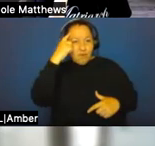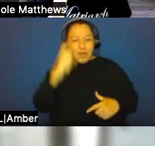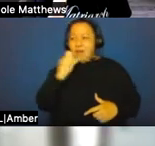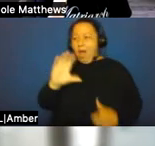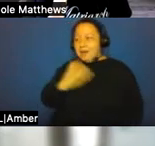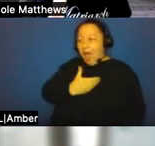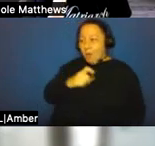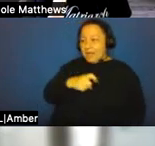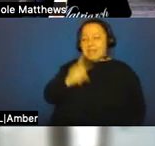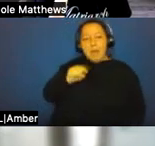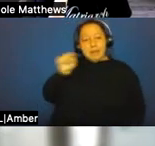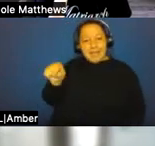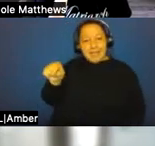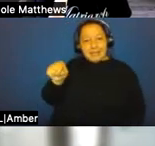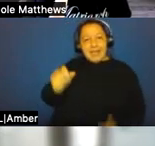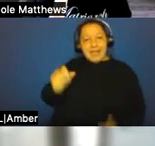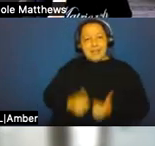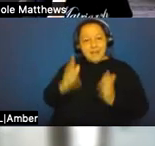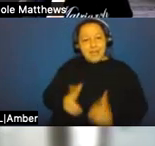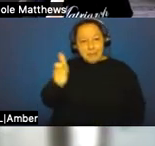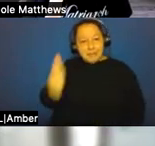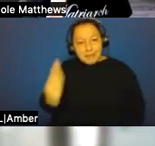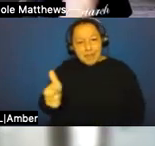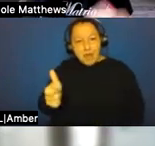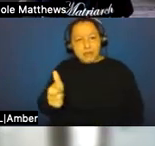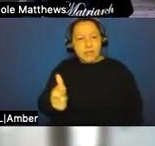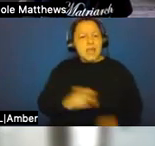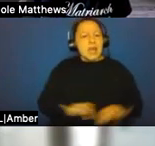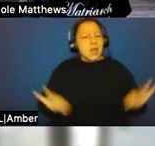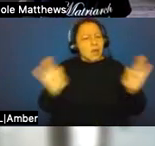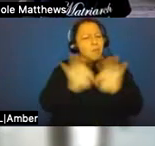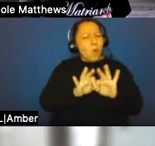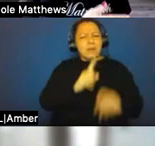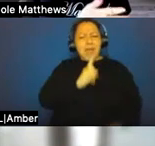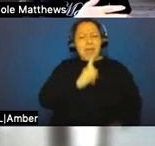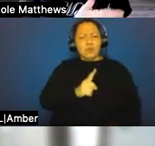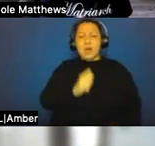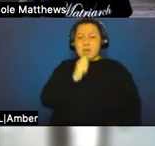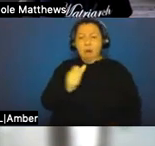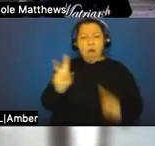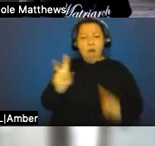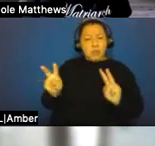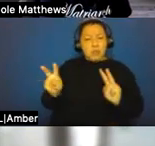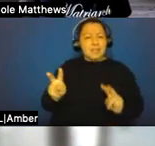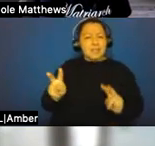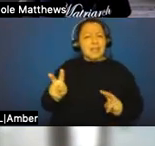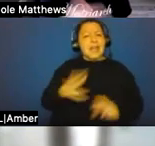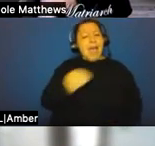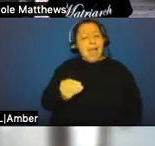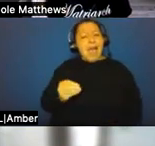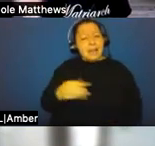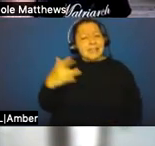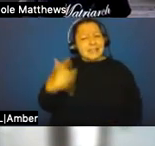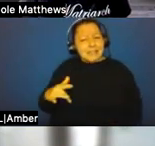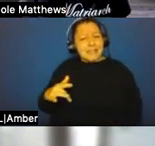have non-judgmental and sensitive responses. And that's why we have that, the readiness quiz in the beginning. So we can